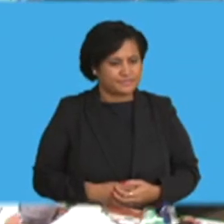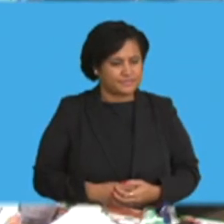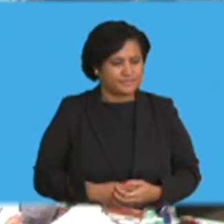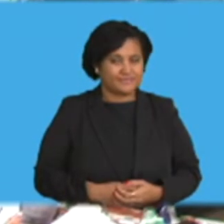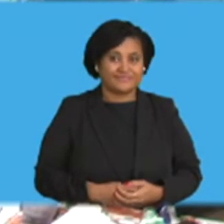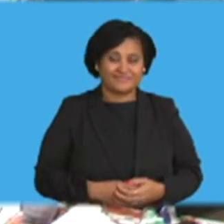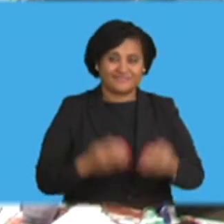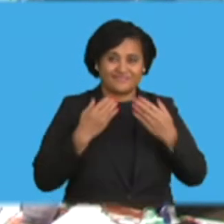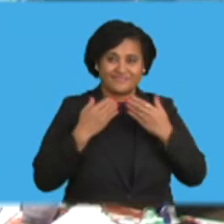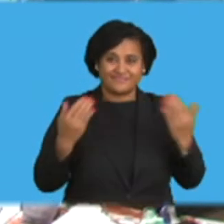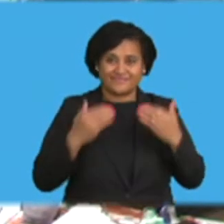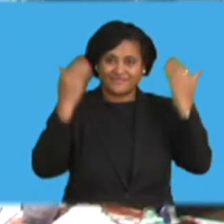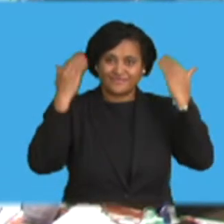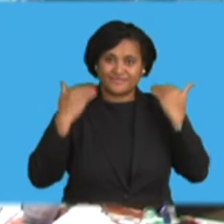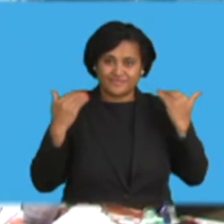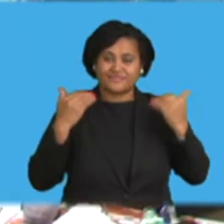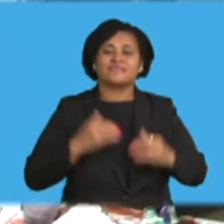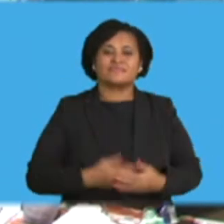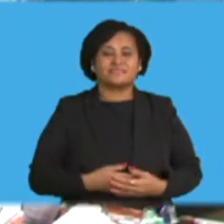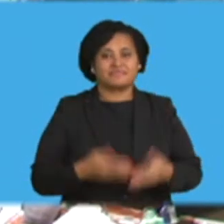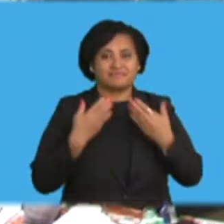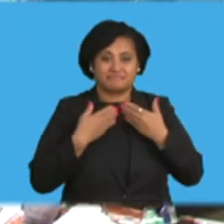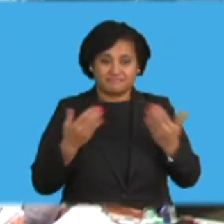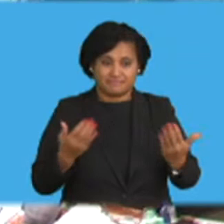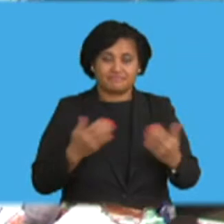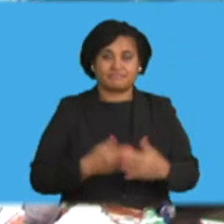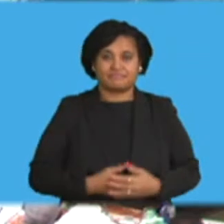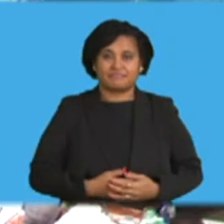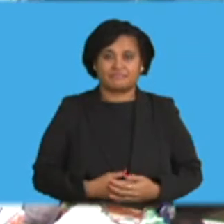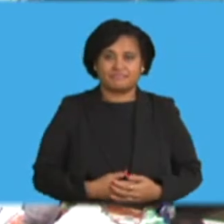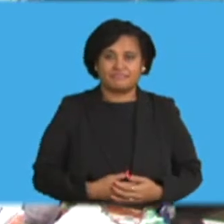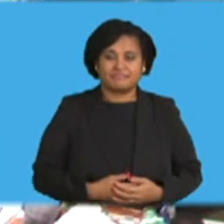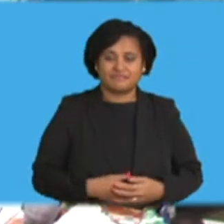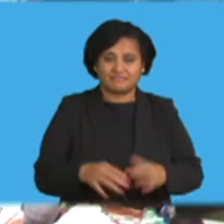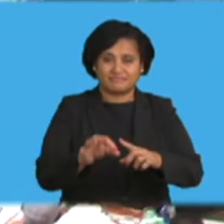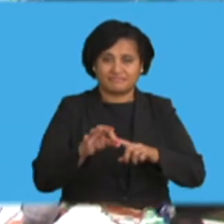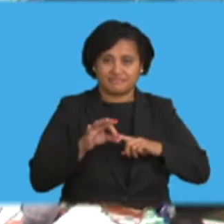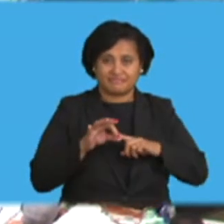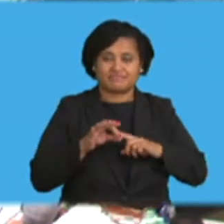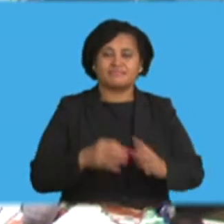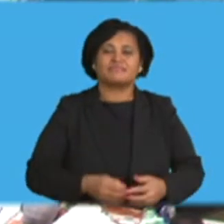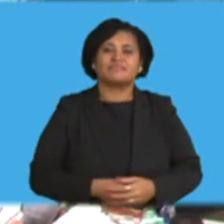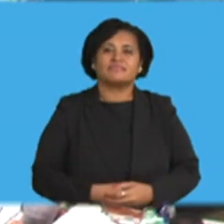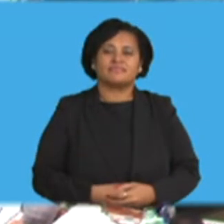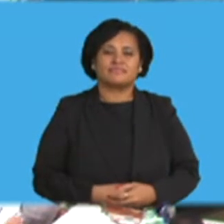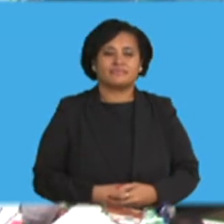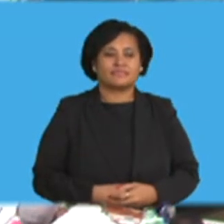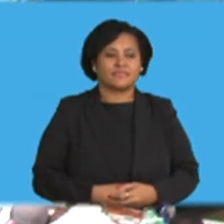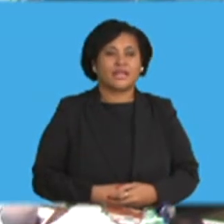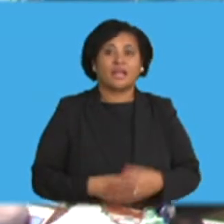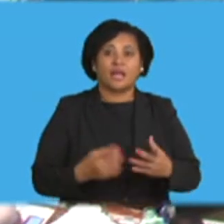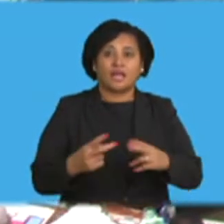Thank you, Madam Speaker. I'd like to thank the Honourable Member for the question. Madam Speaker,